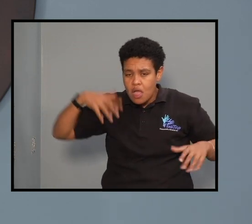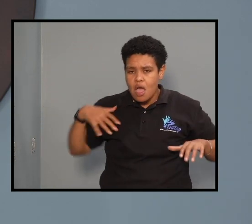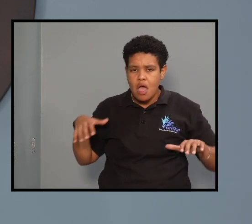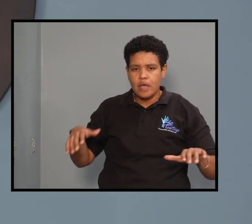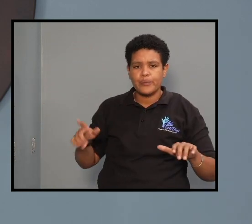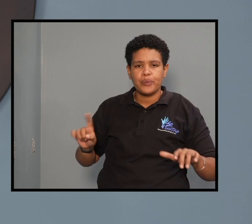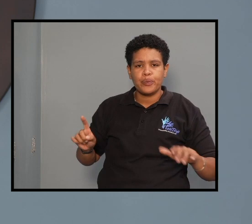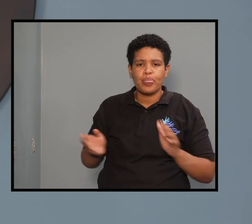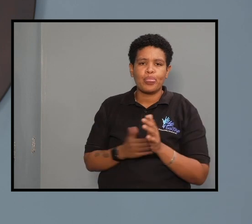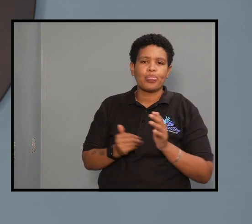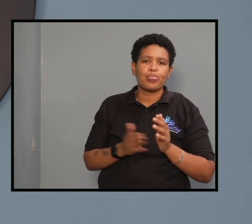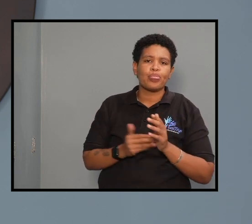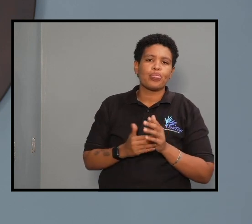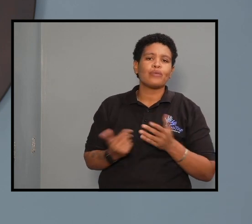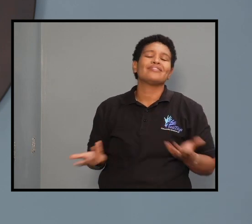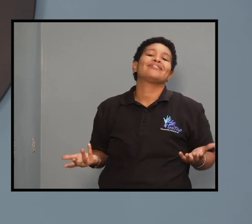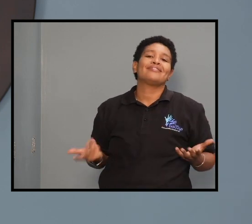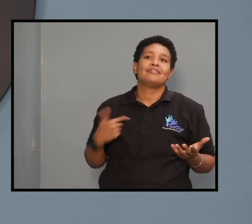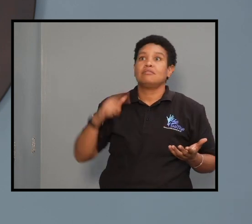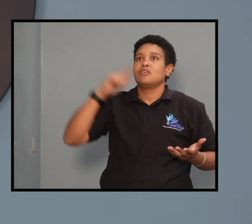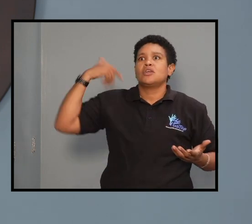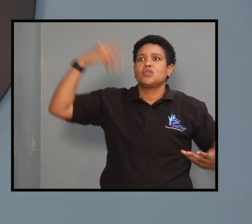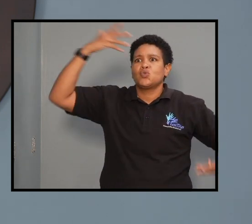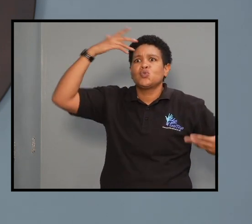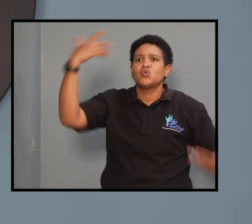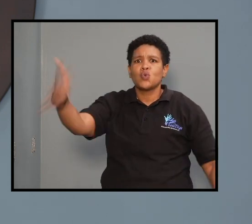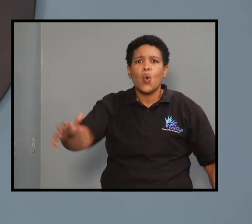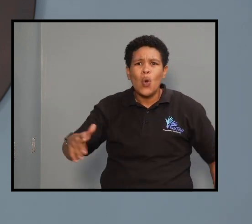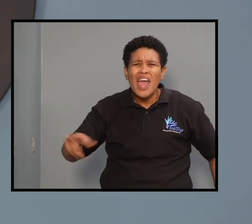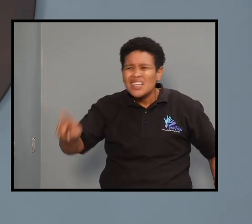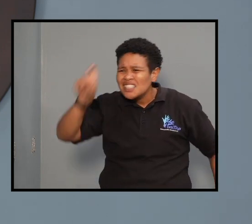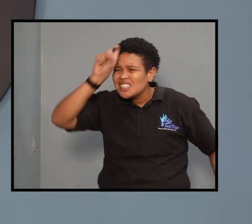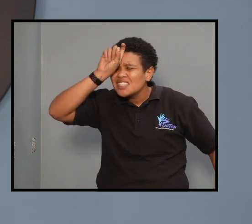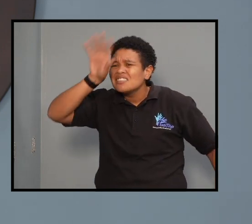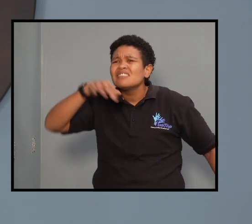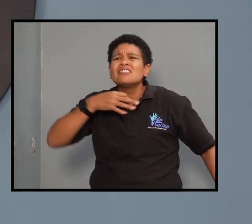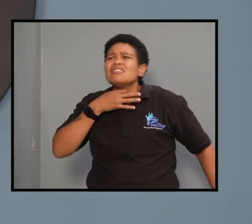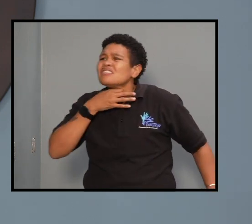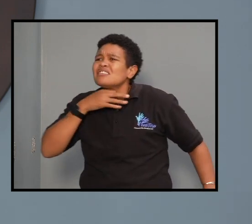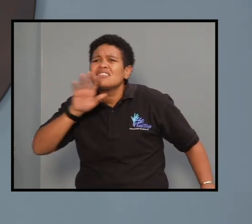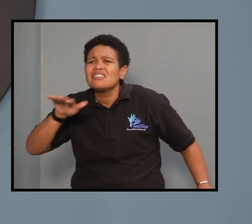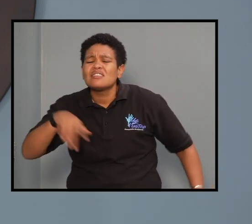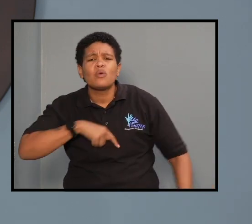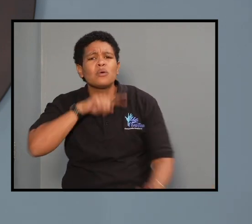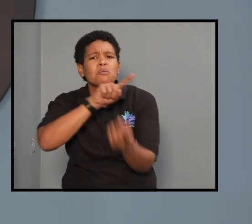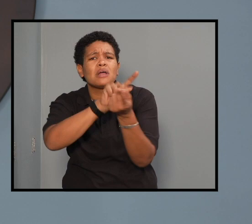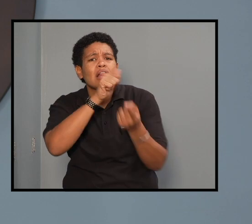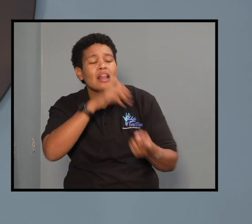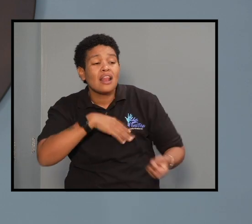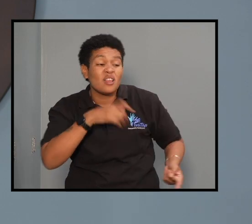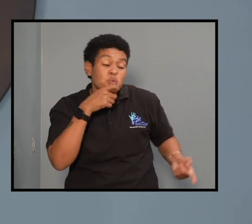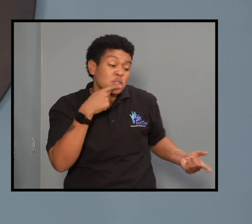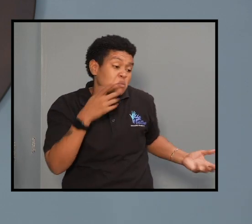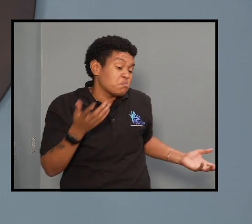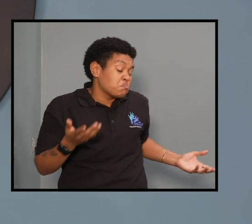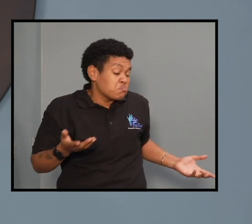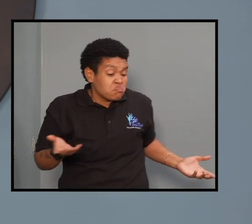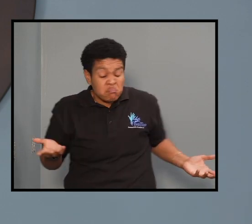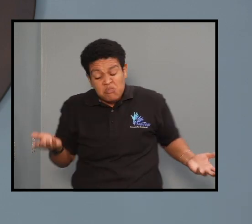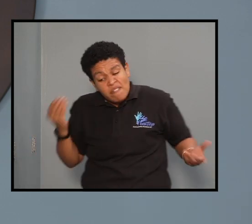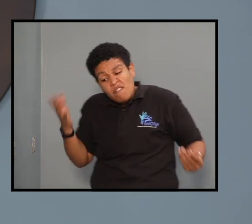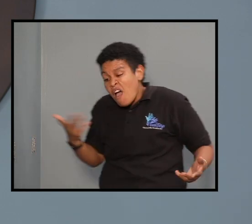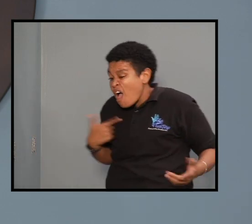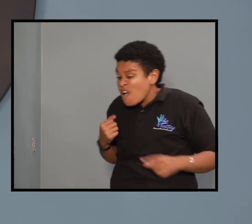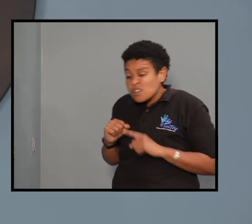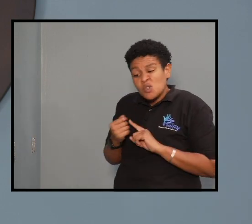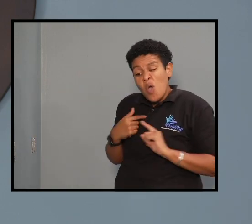on their part. They just don't know, and they have questions. So we met upon a lady who, for example, said, well, I have a situation and I have